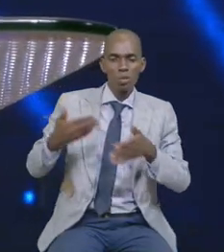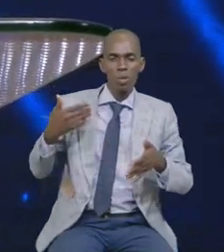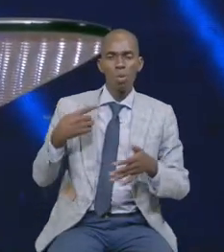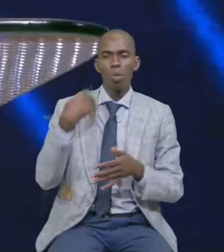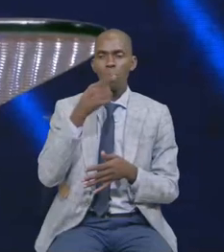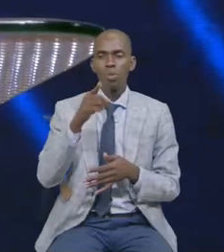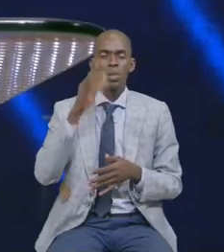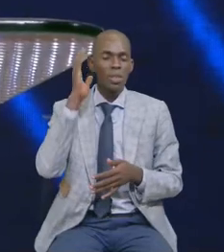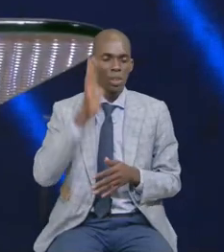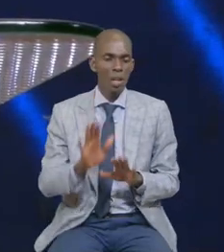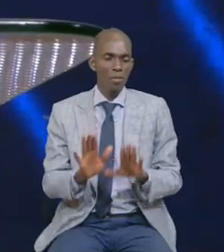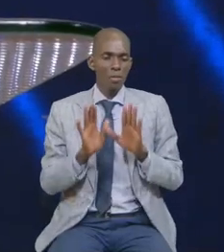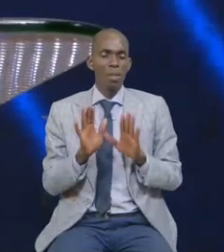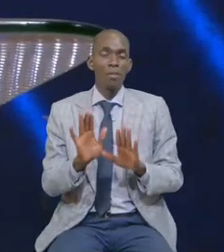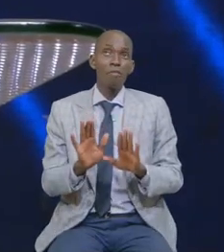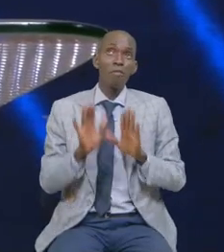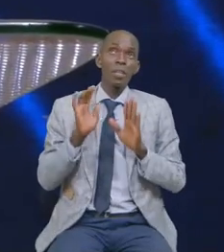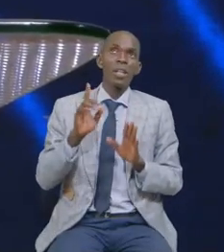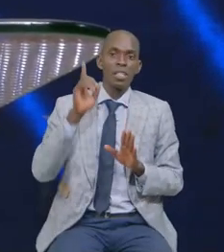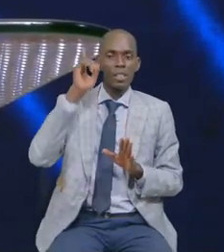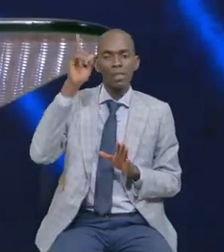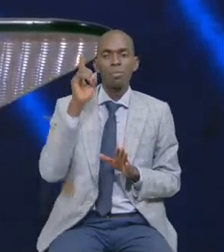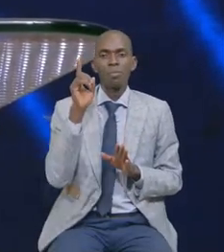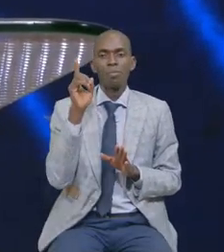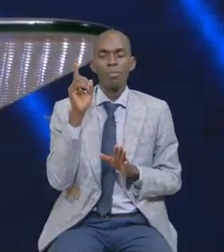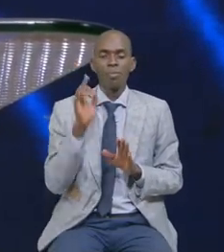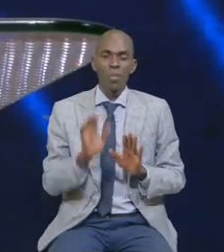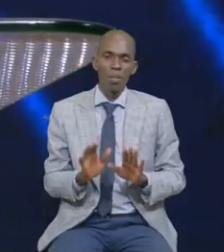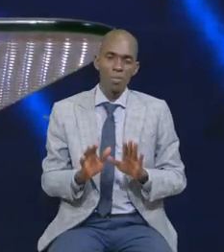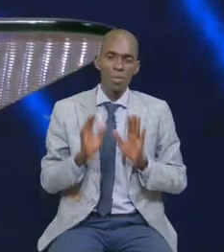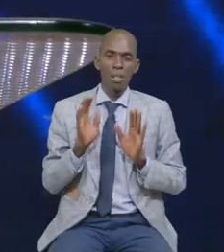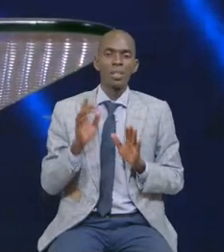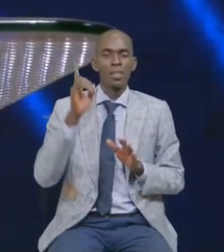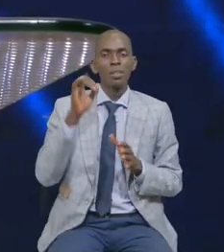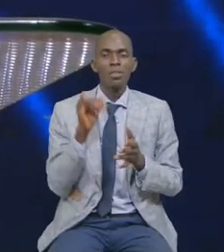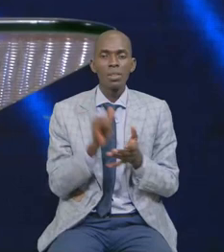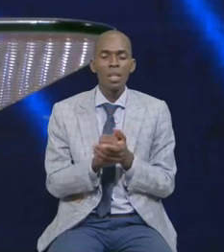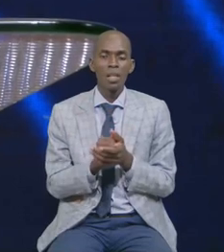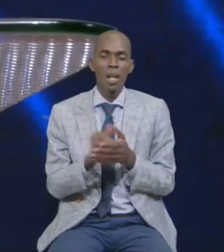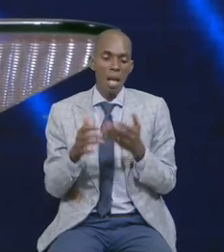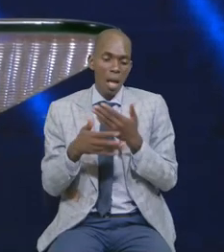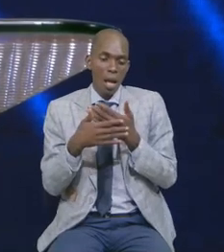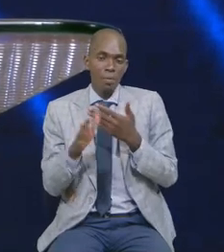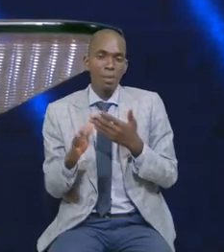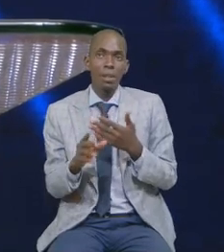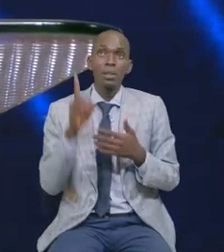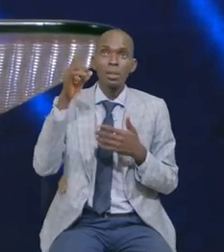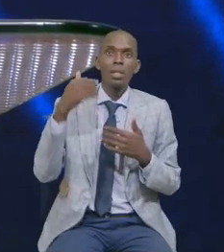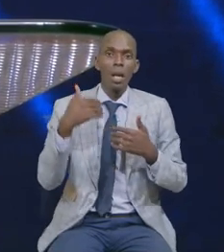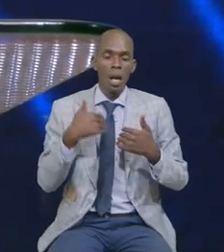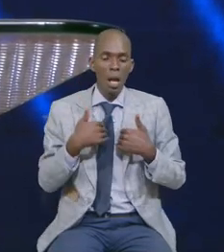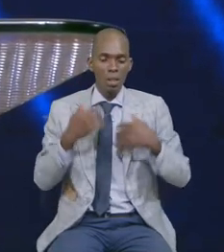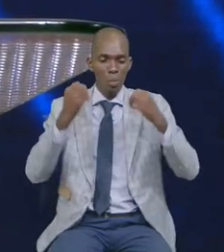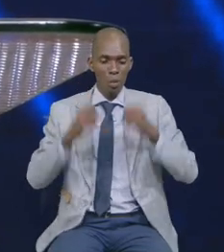shall fear fear Him these are the words of Jesus fear Hima which after he has killed